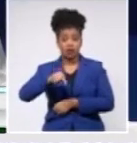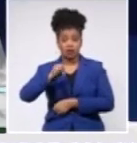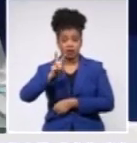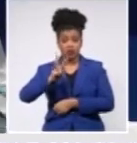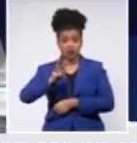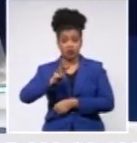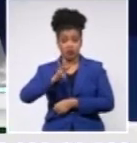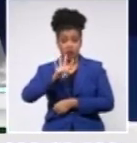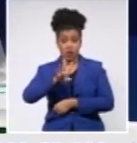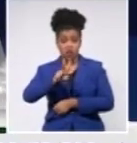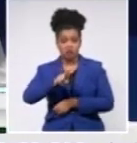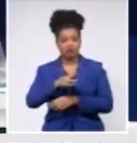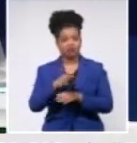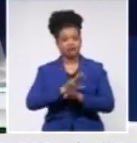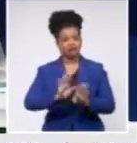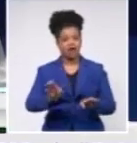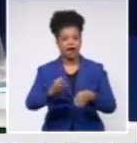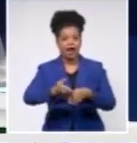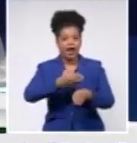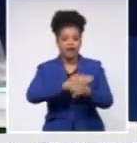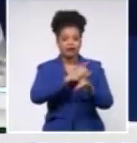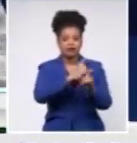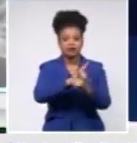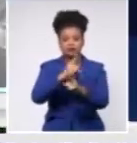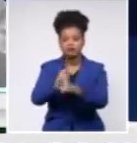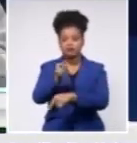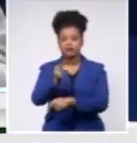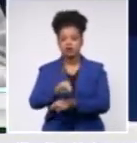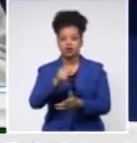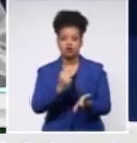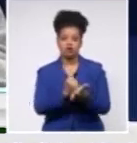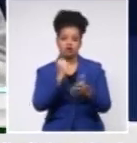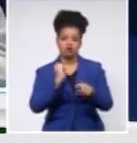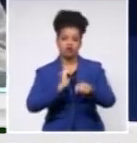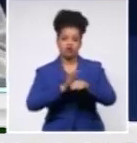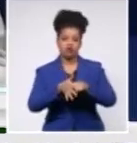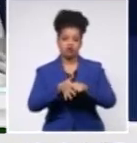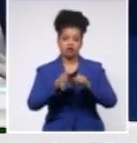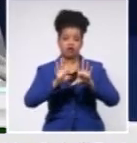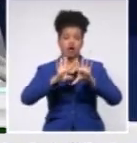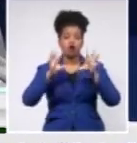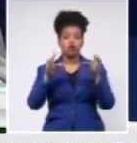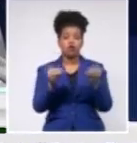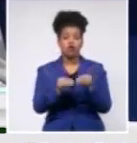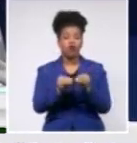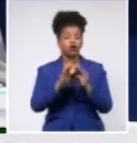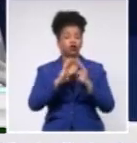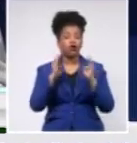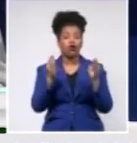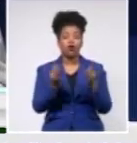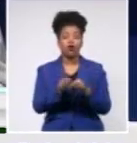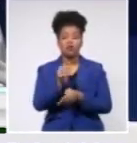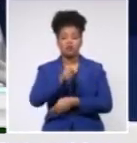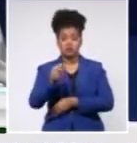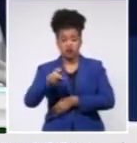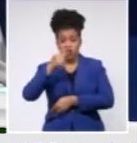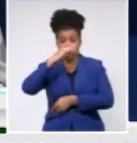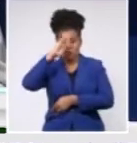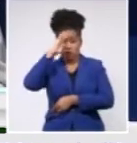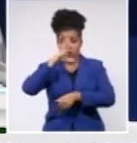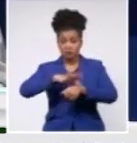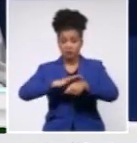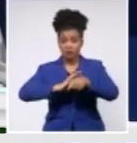93.3% of the 45 positive cases yesterday are confirmed case contacts. This means